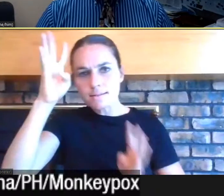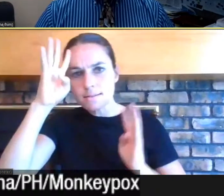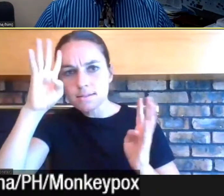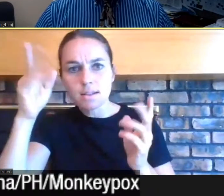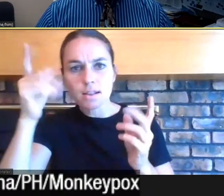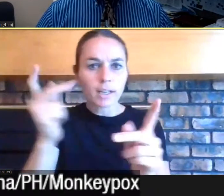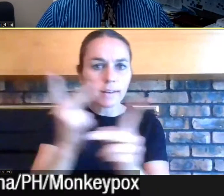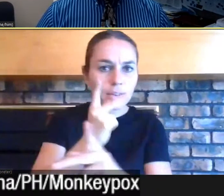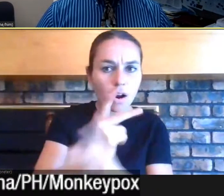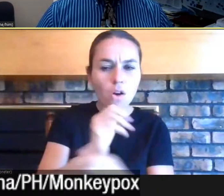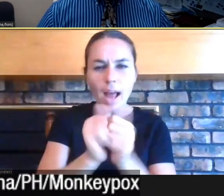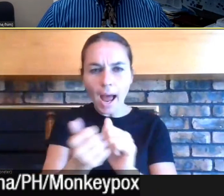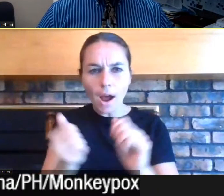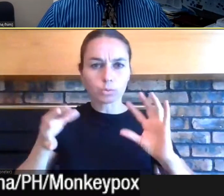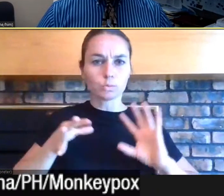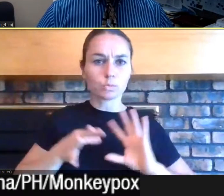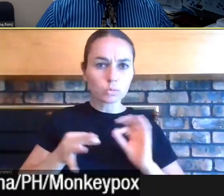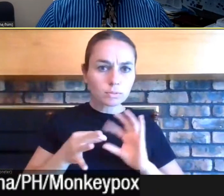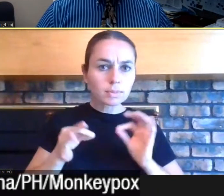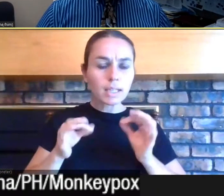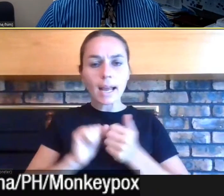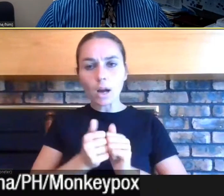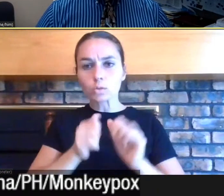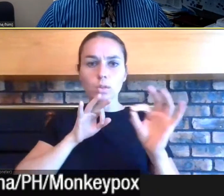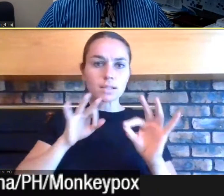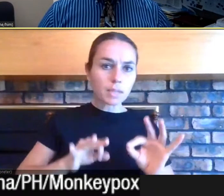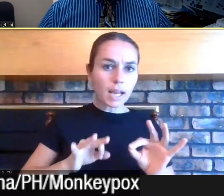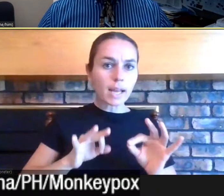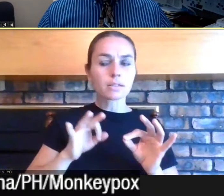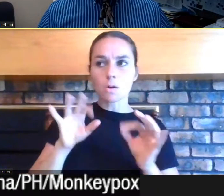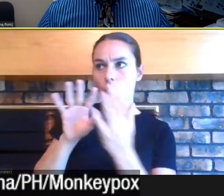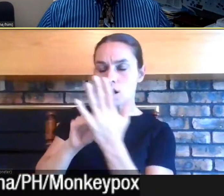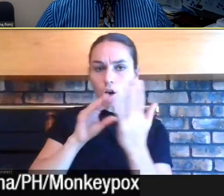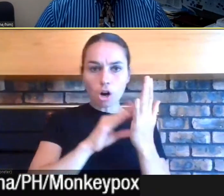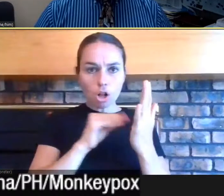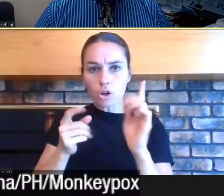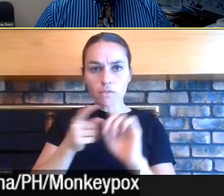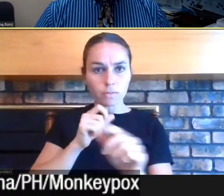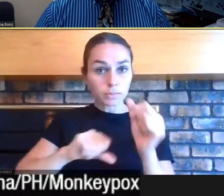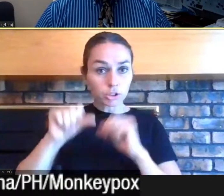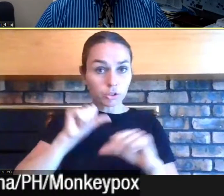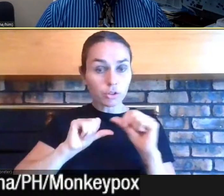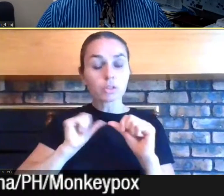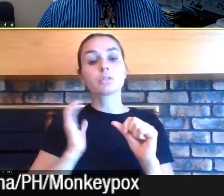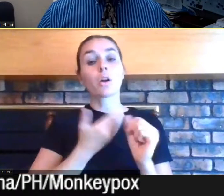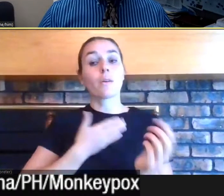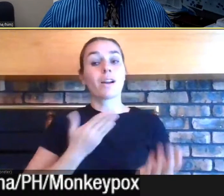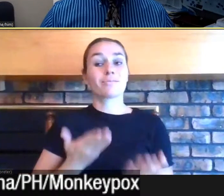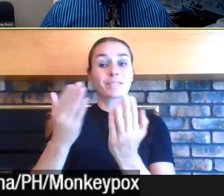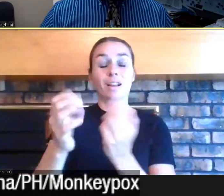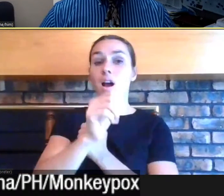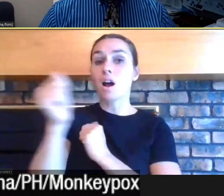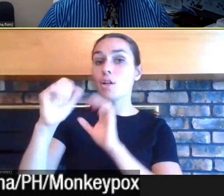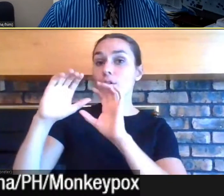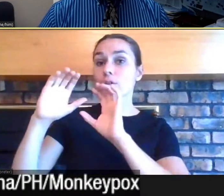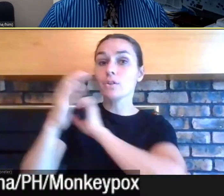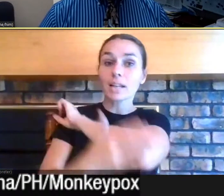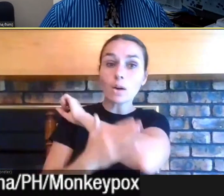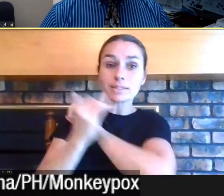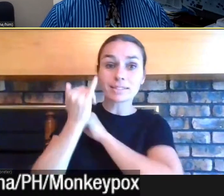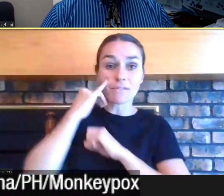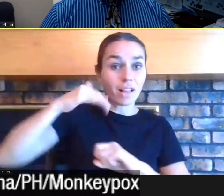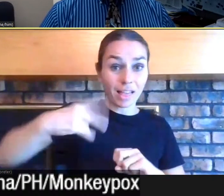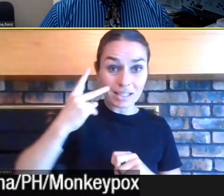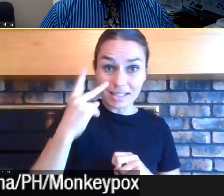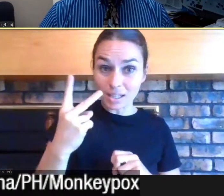other through the Health Officer Caucus. And our recommendations to other jurisdictions that have not yet seen a case is to make